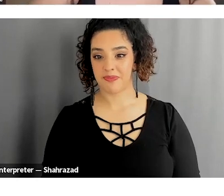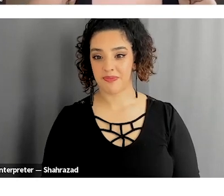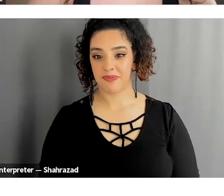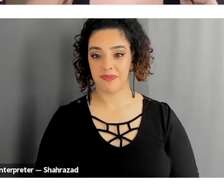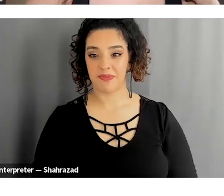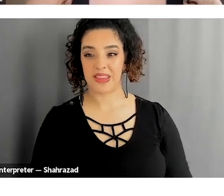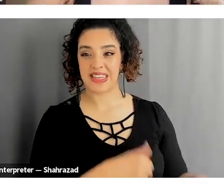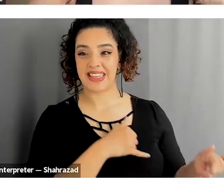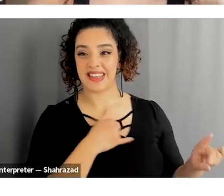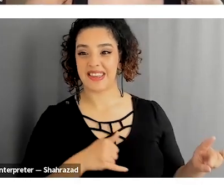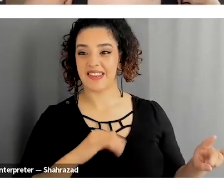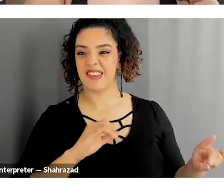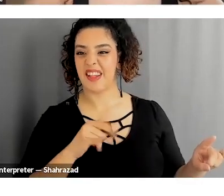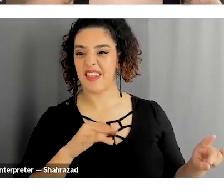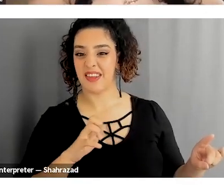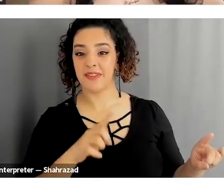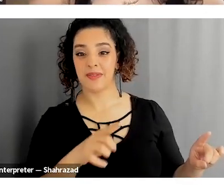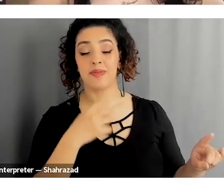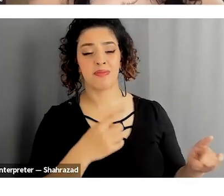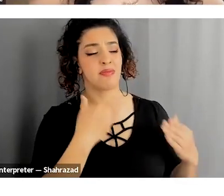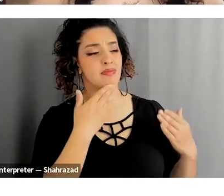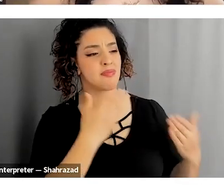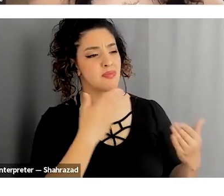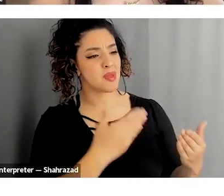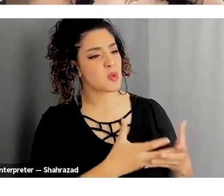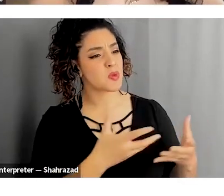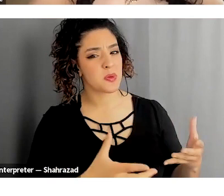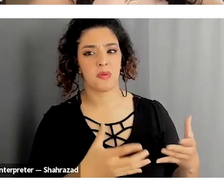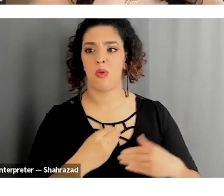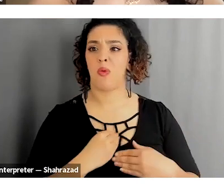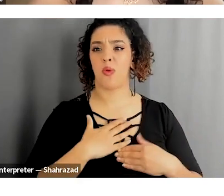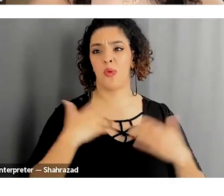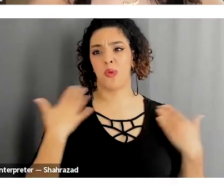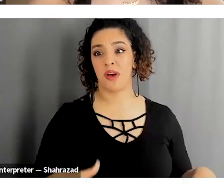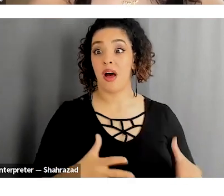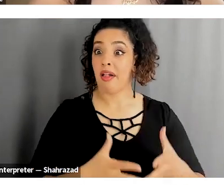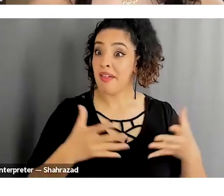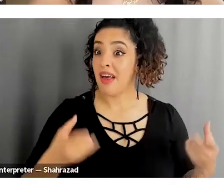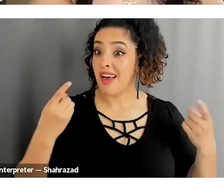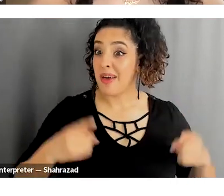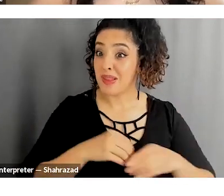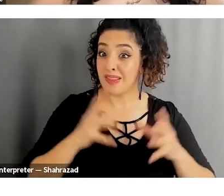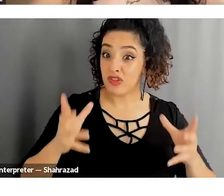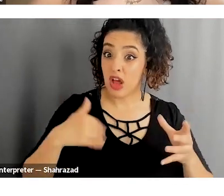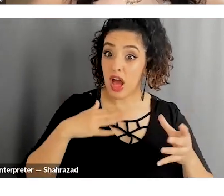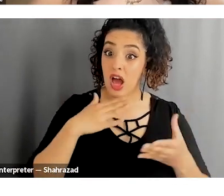Thank you so much. So inspiring. There was so much going on in the chat. I would love for you to take the time to